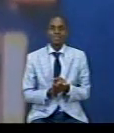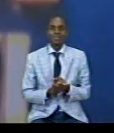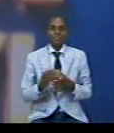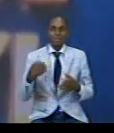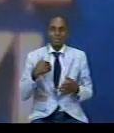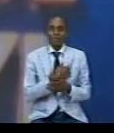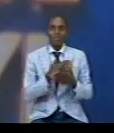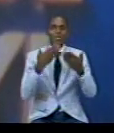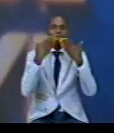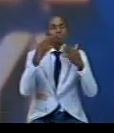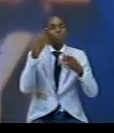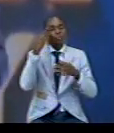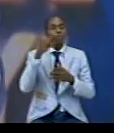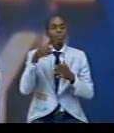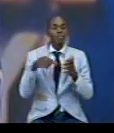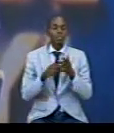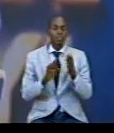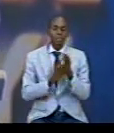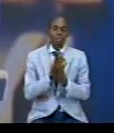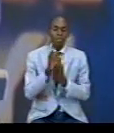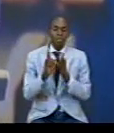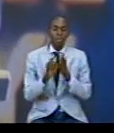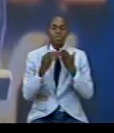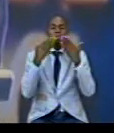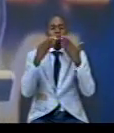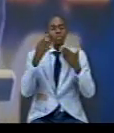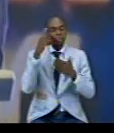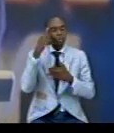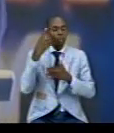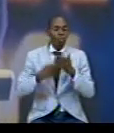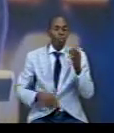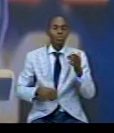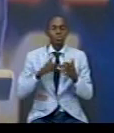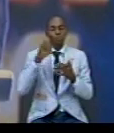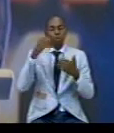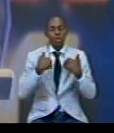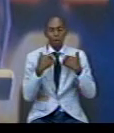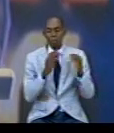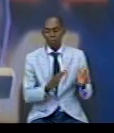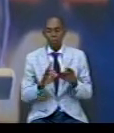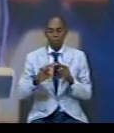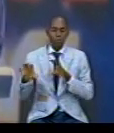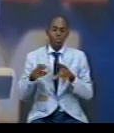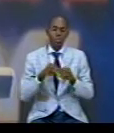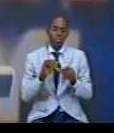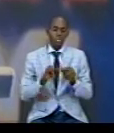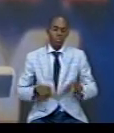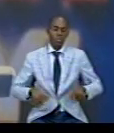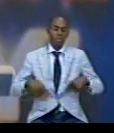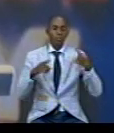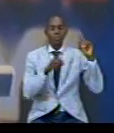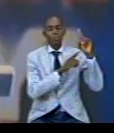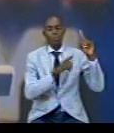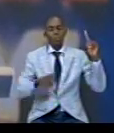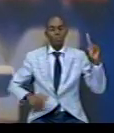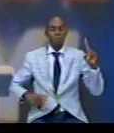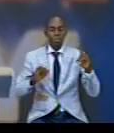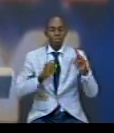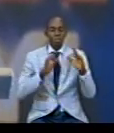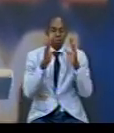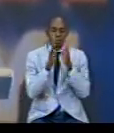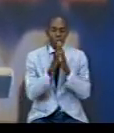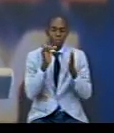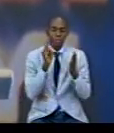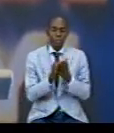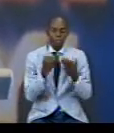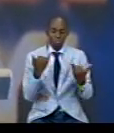this hour. We thank you for what you have planned to do in every life. Lord, I pray that